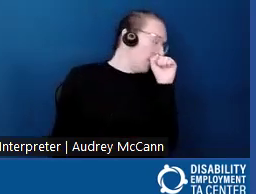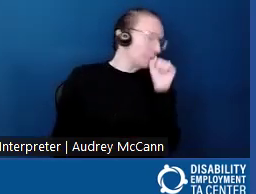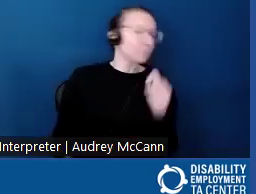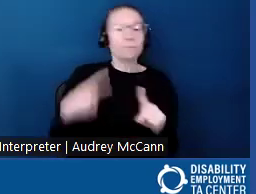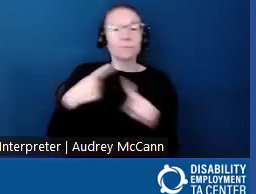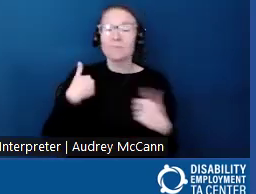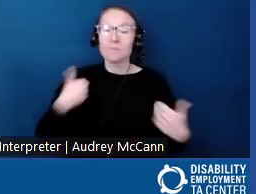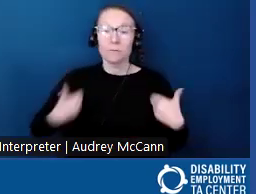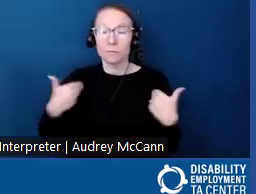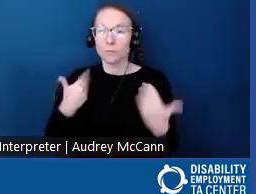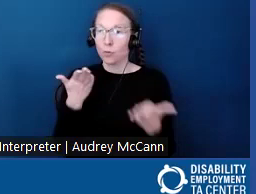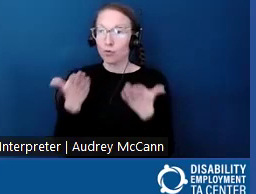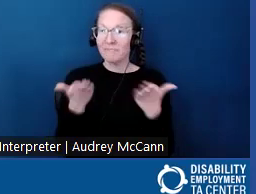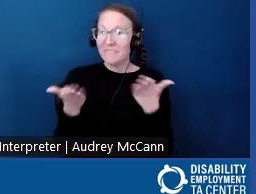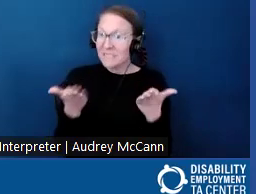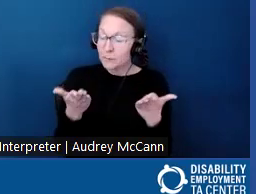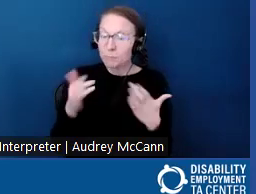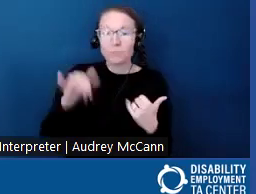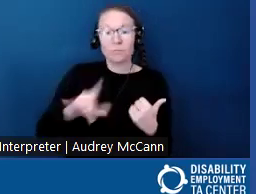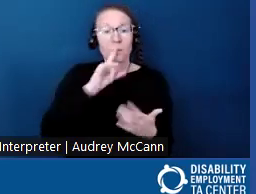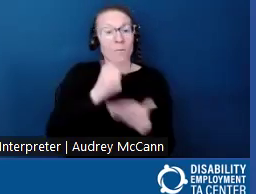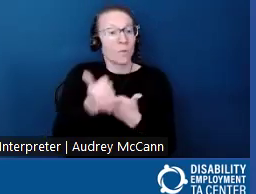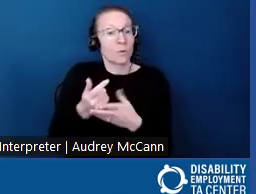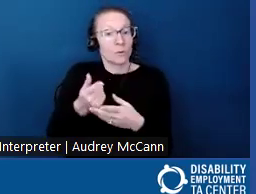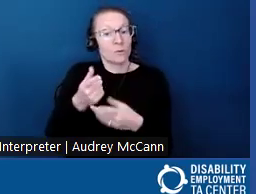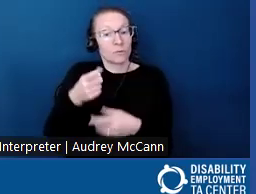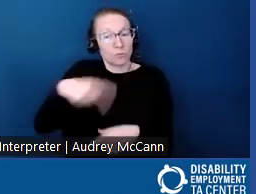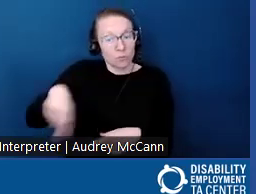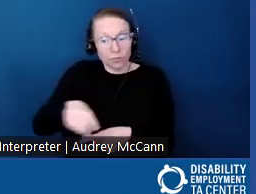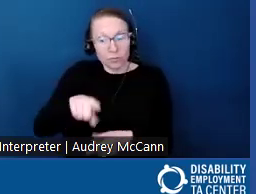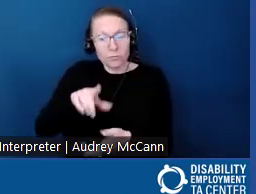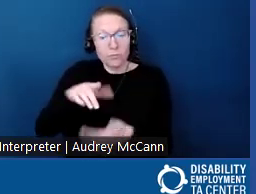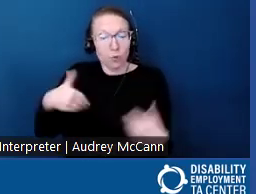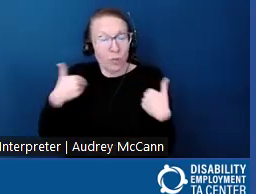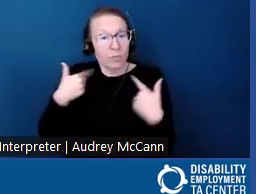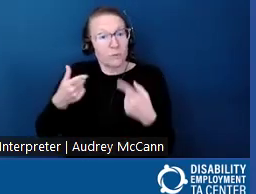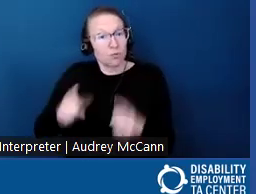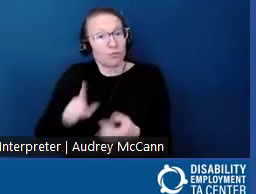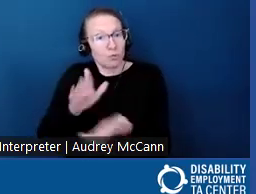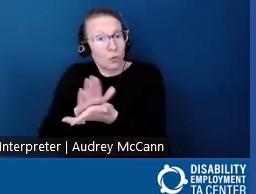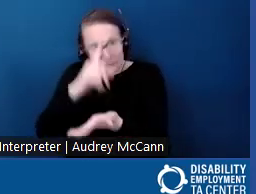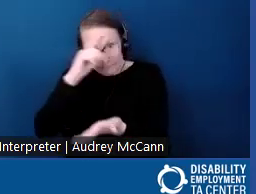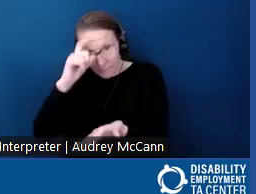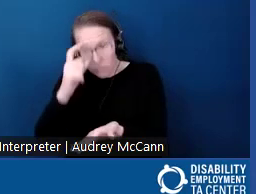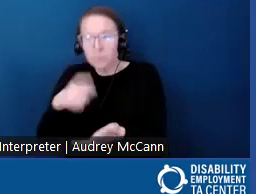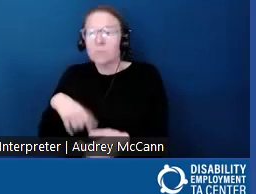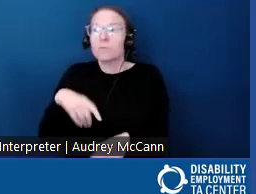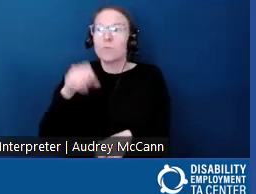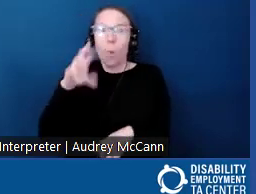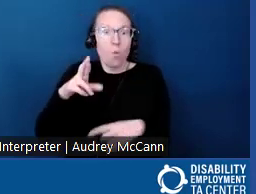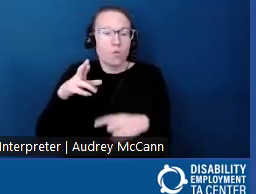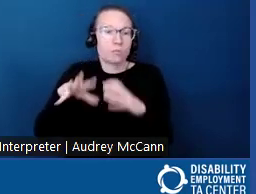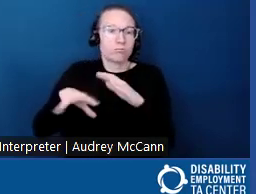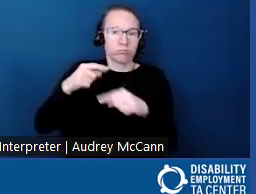which is assisting in-school youth for summer or year-round employment, as well as a navigator program for